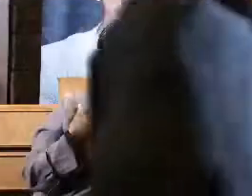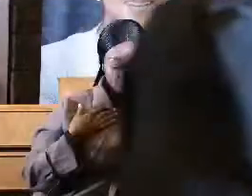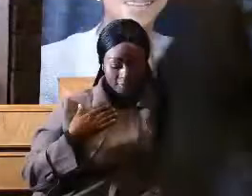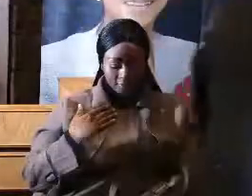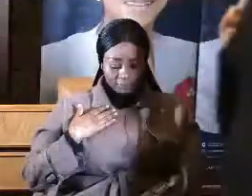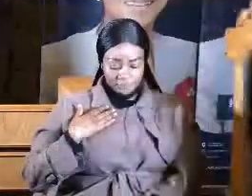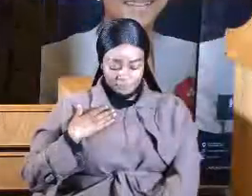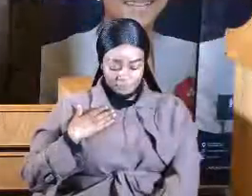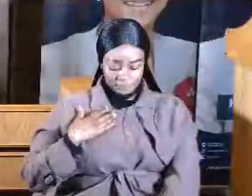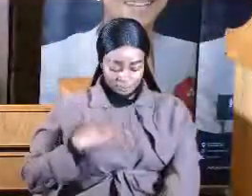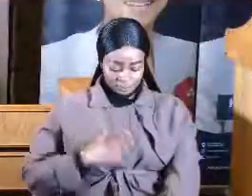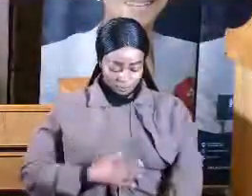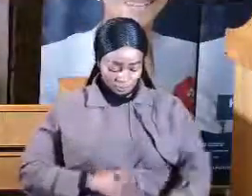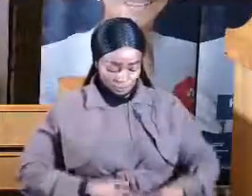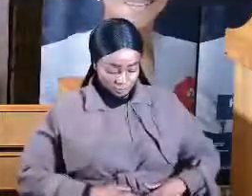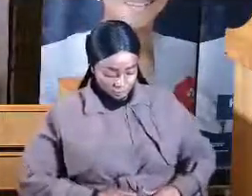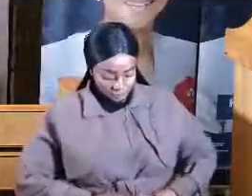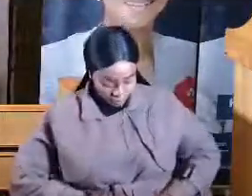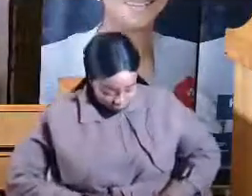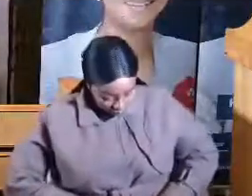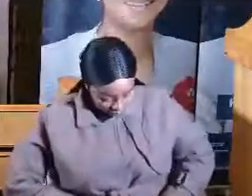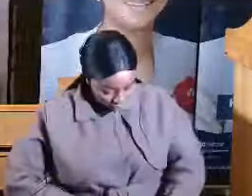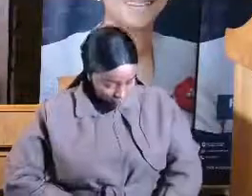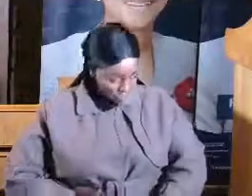Over to you, ma'am.